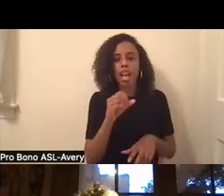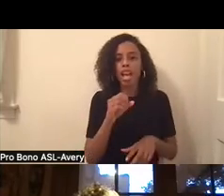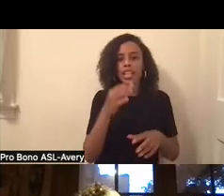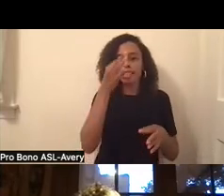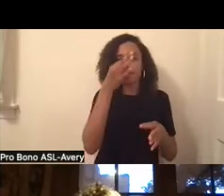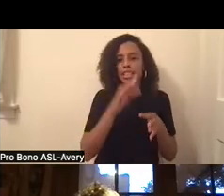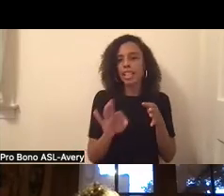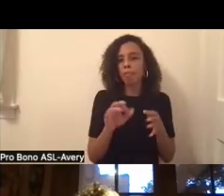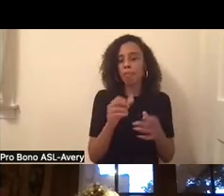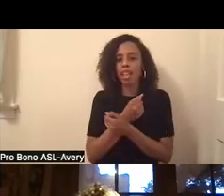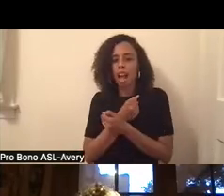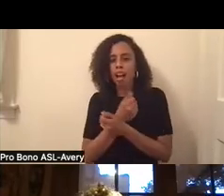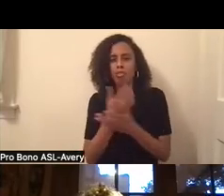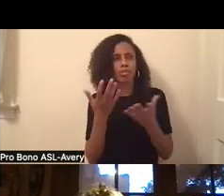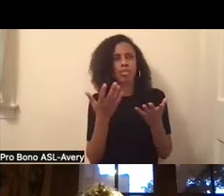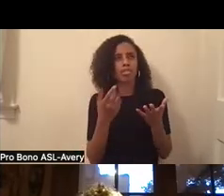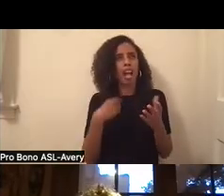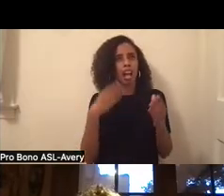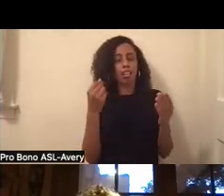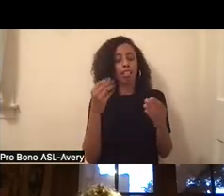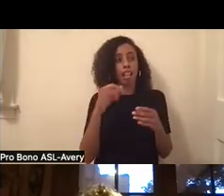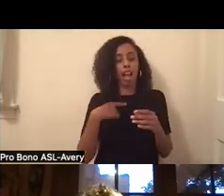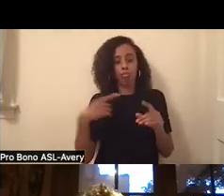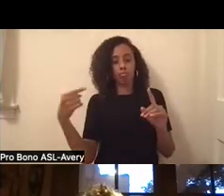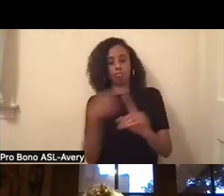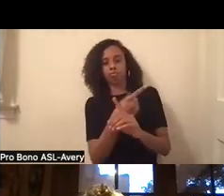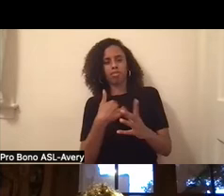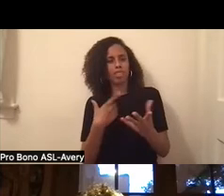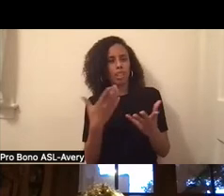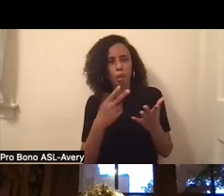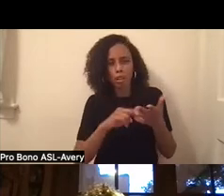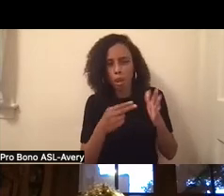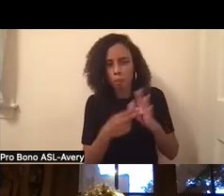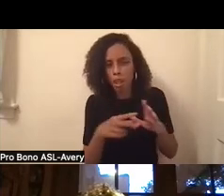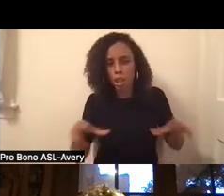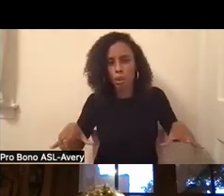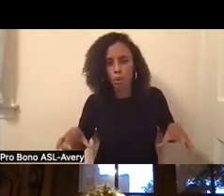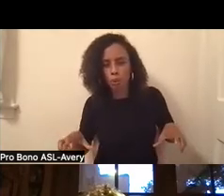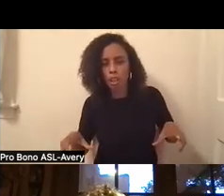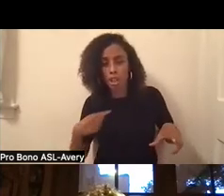mean greed? Did anyone else have that reaction as they started into that chapter?